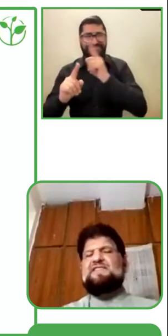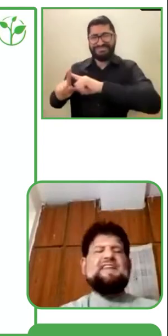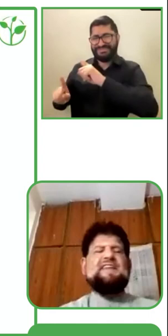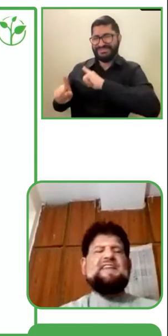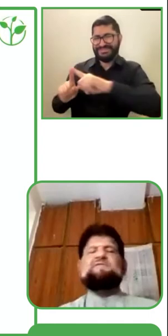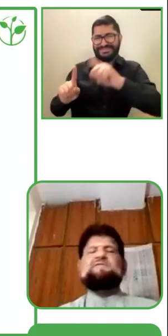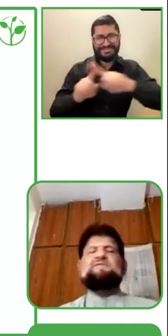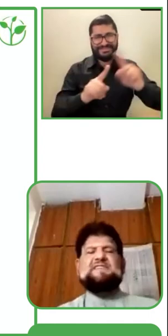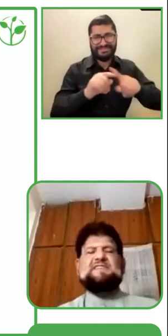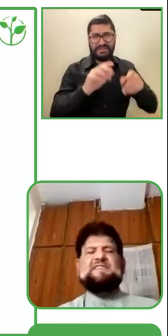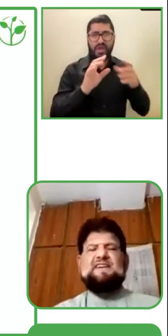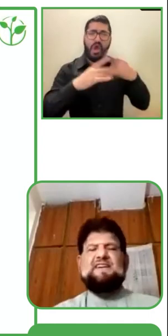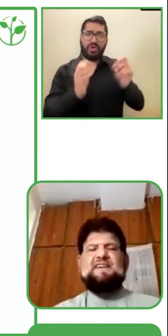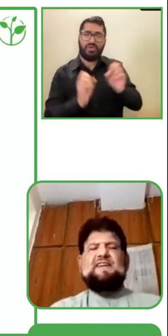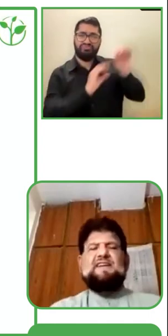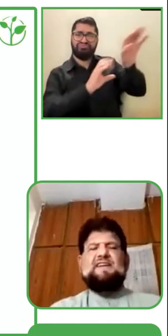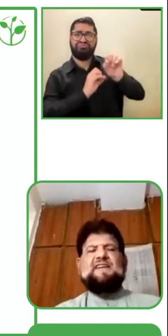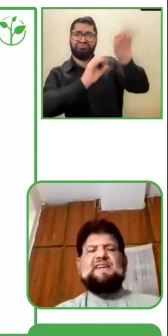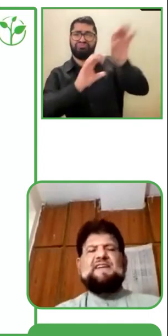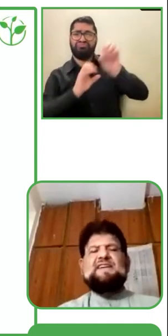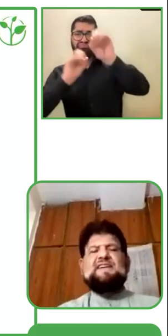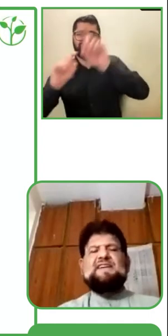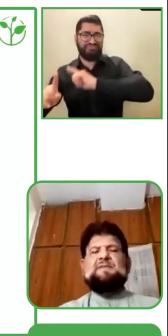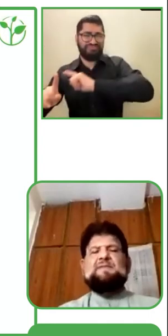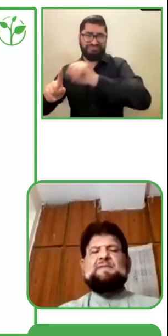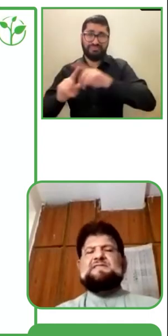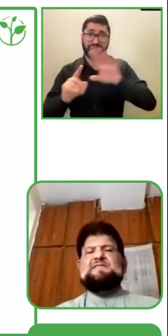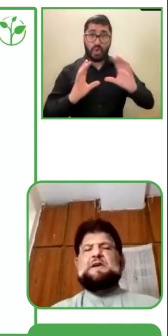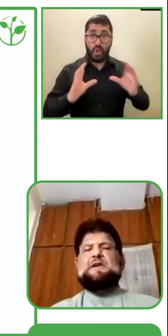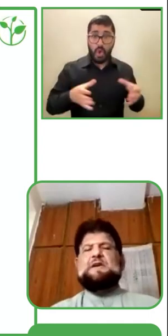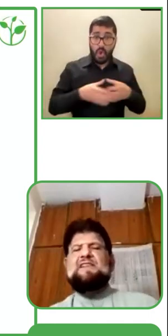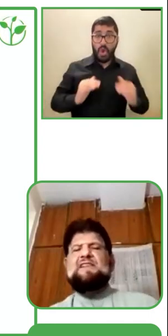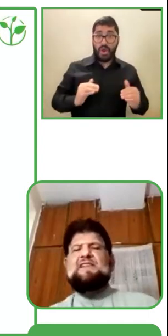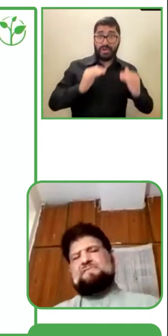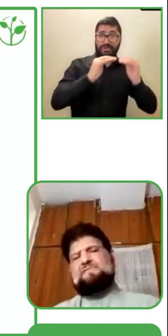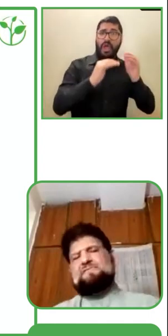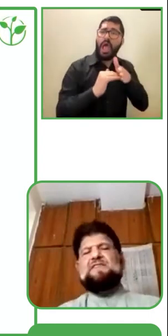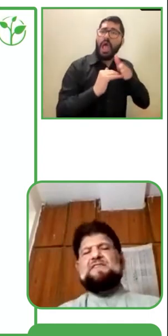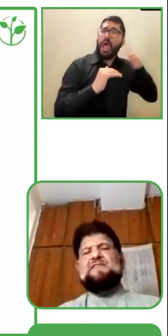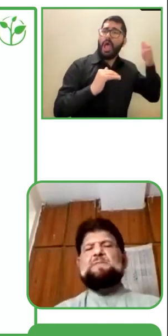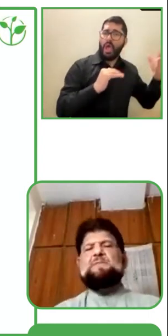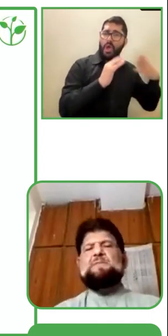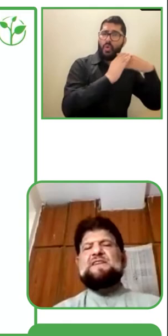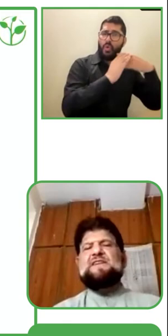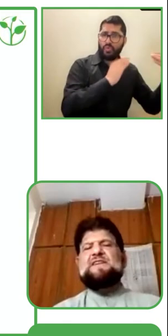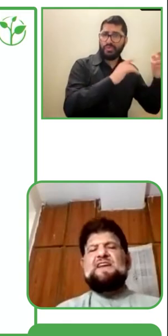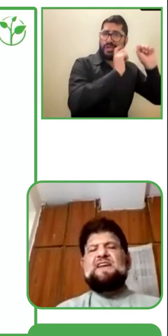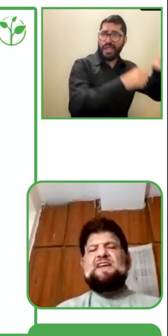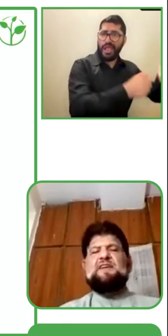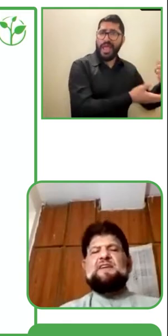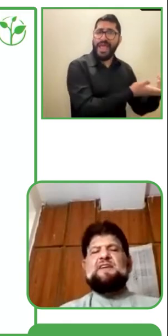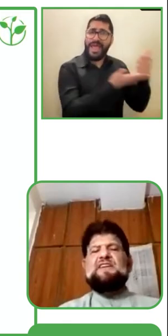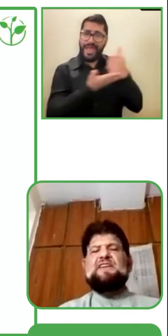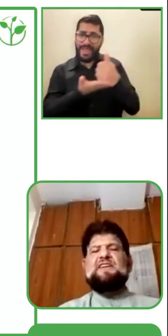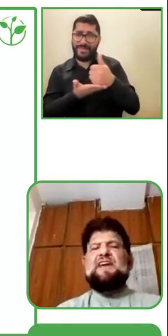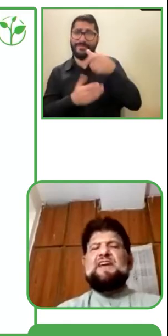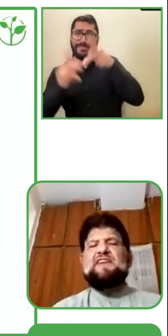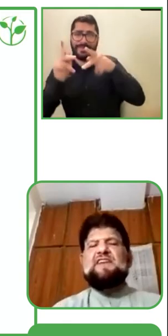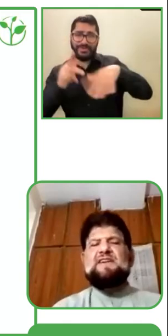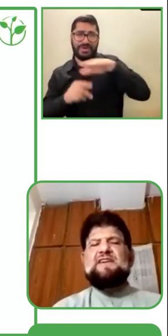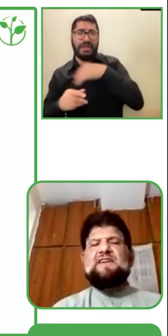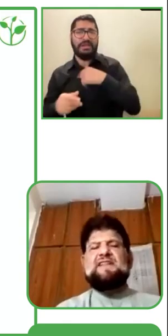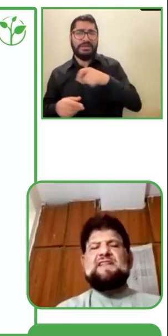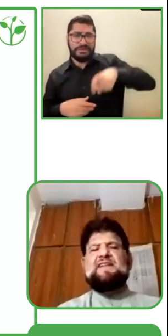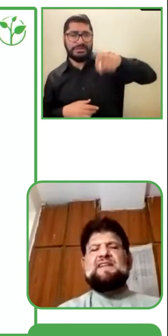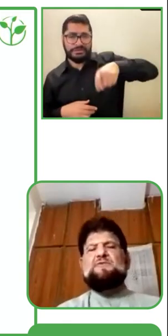that he want anything from Bazaar. Then the DCMS pay the bill for the shopkeepers. And when he hand